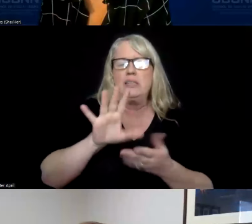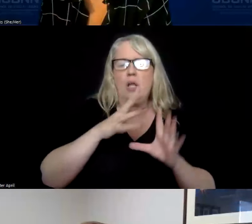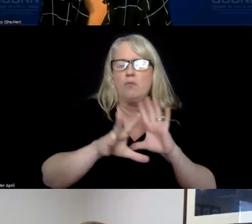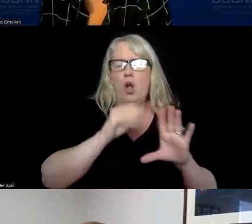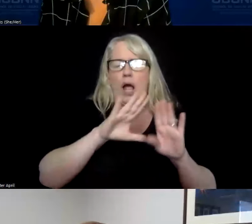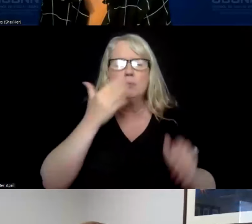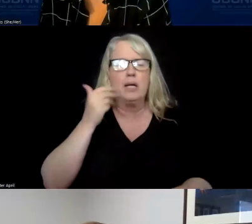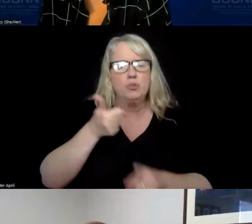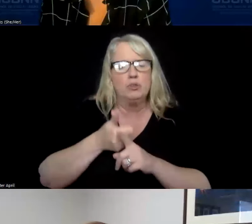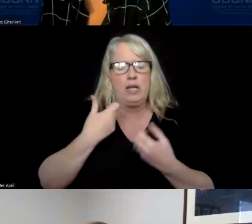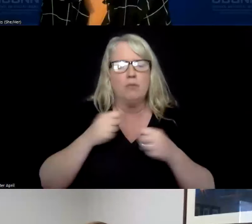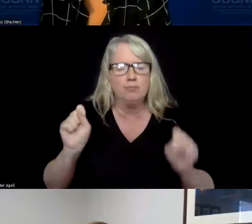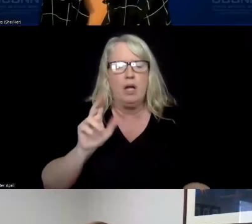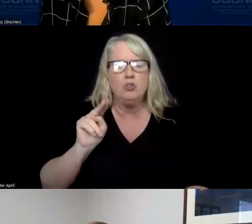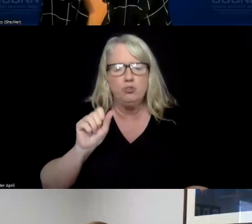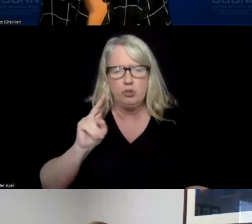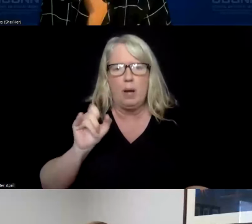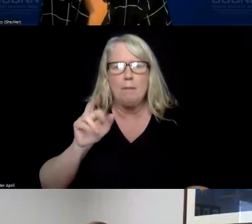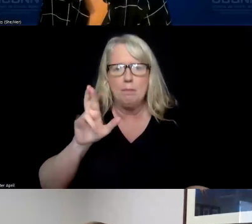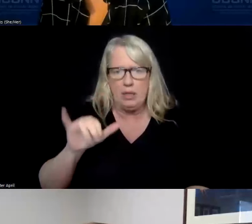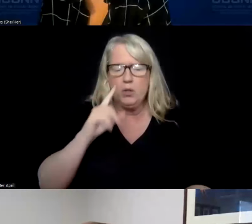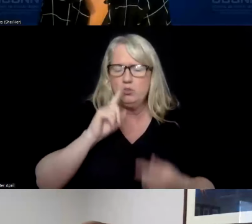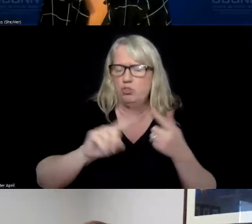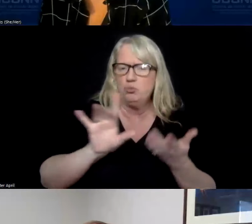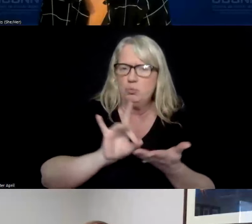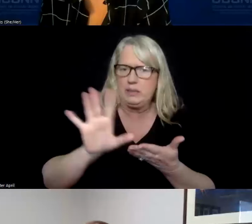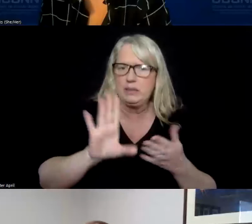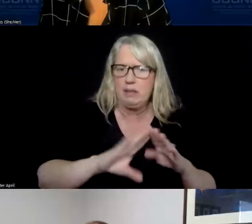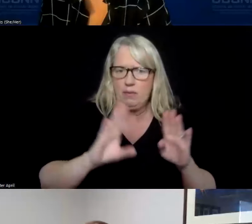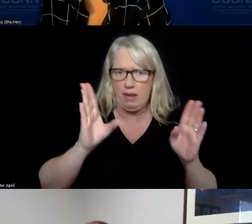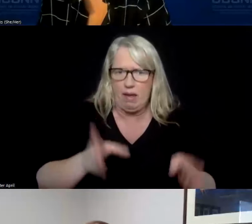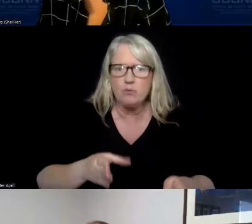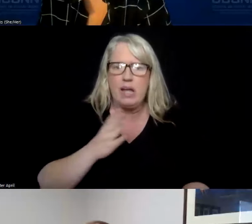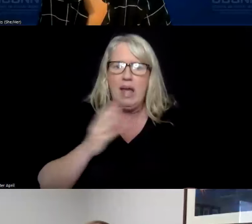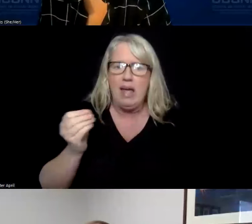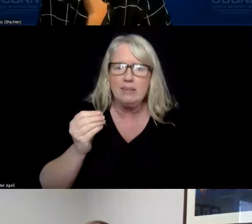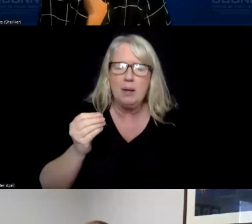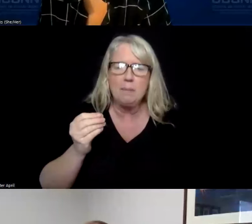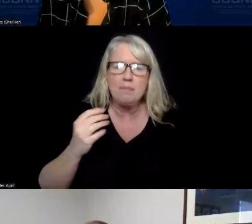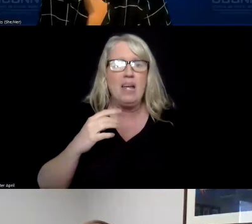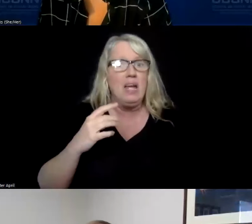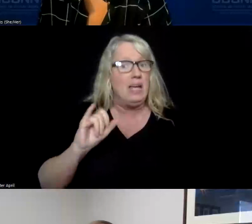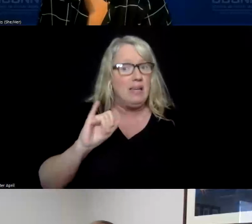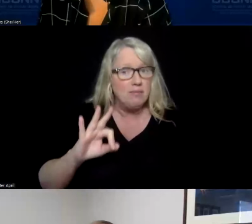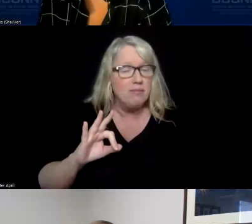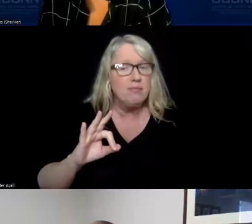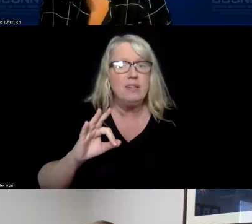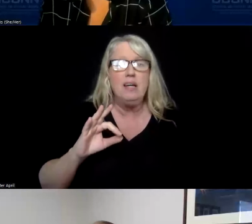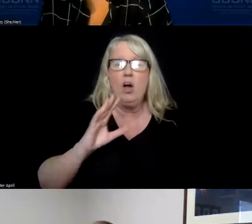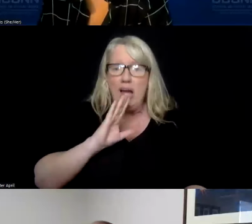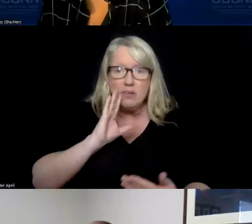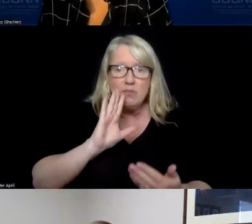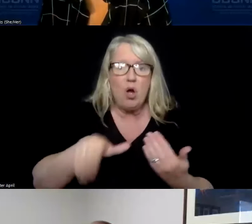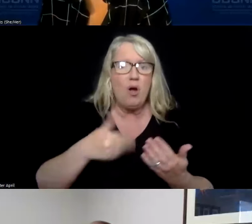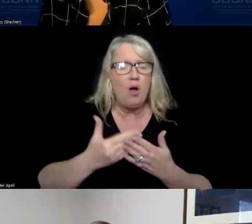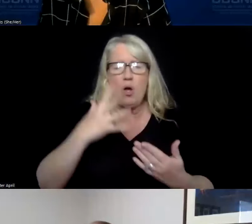father, sent to their mother's house when they were kicked out of that house, had all of the